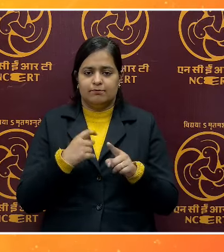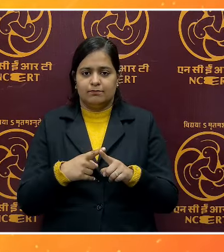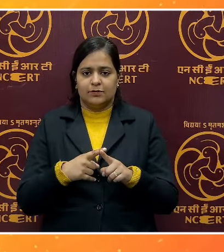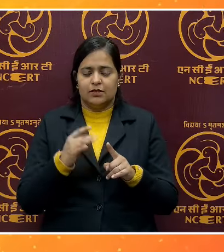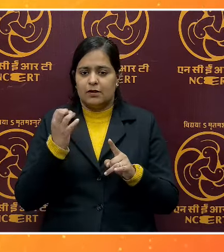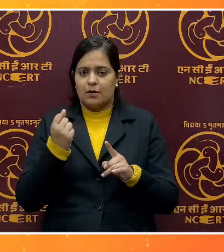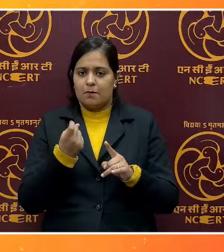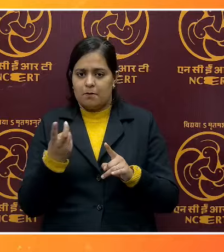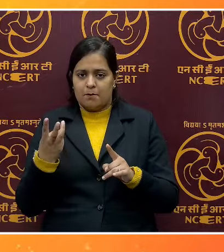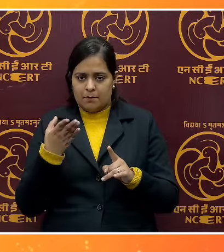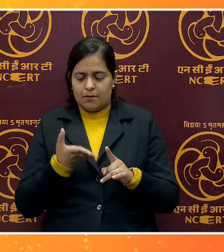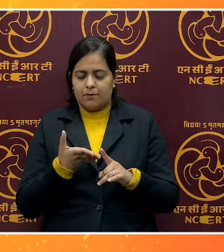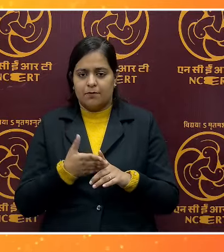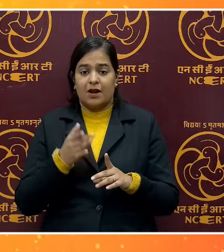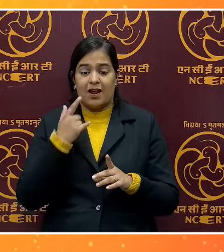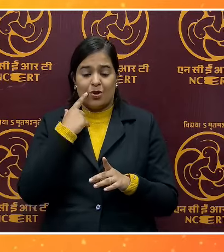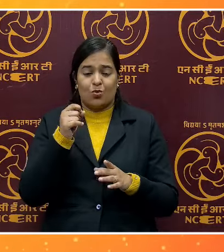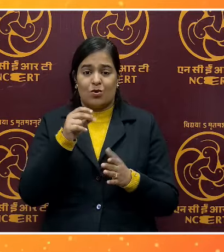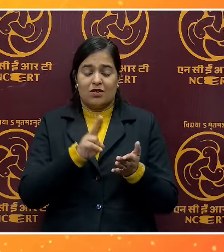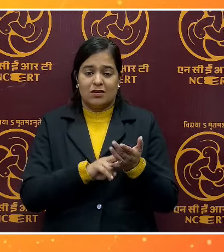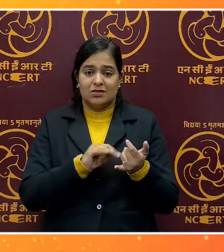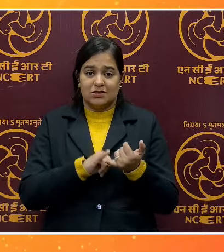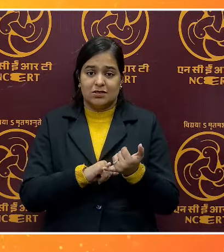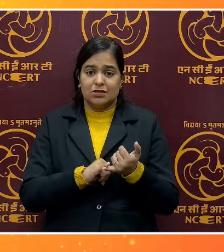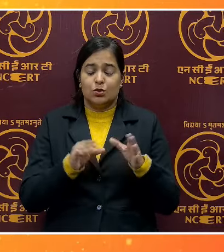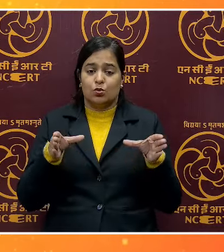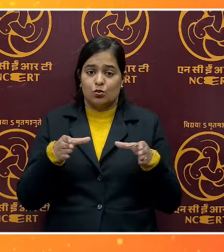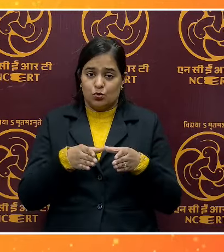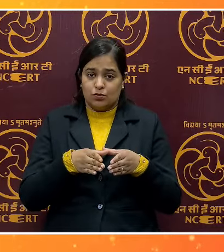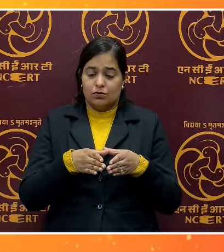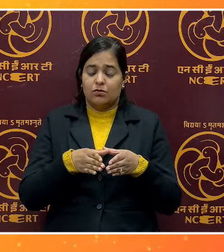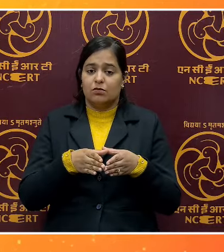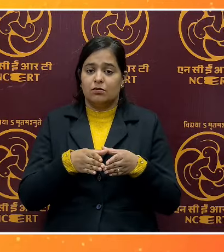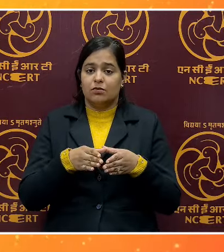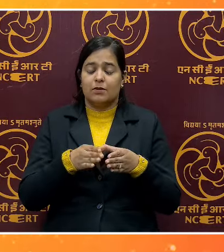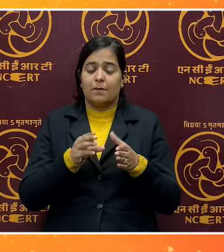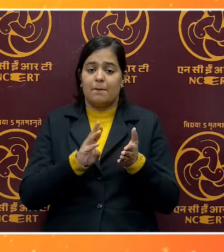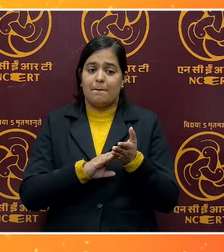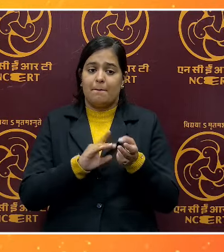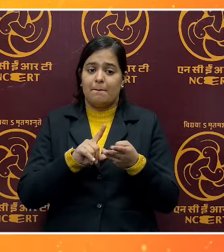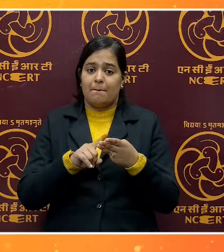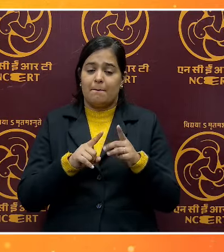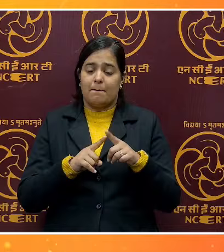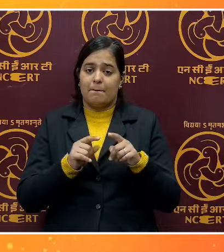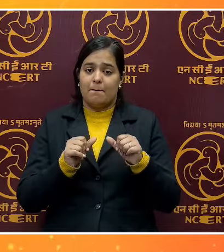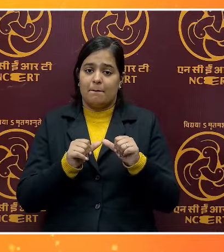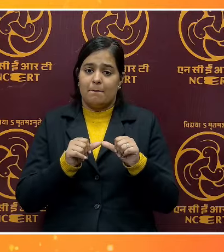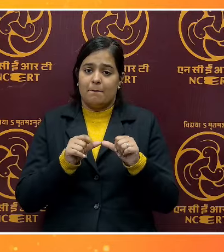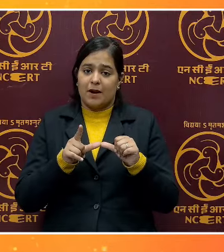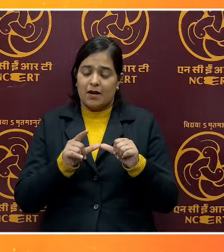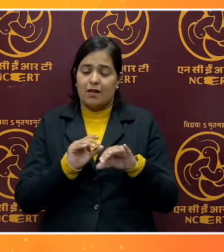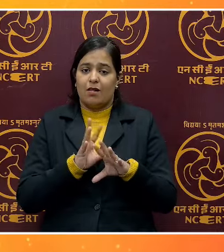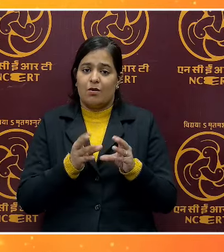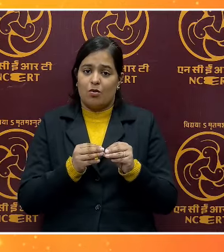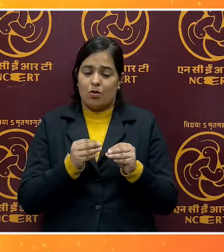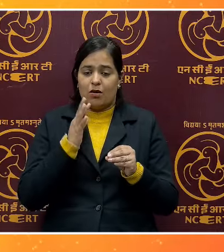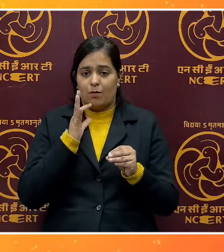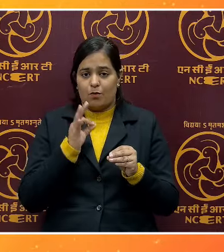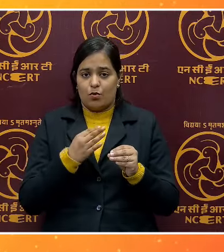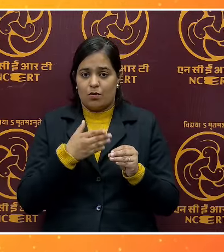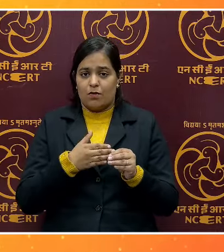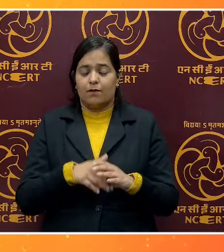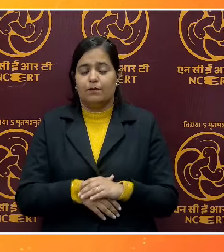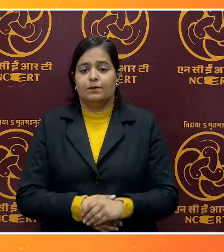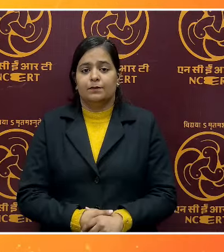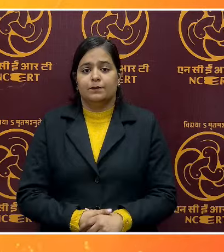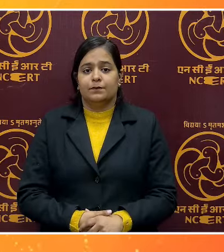The ions groups bounded by secondary linkage to the metal have crustatic spatial arrangements